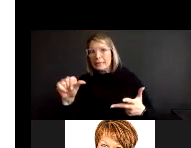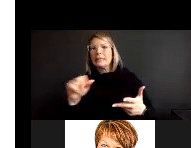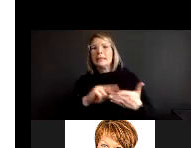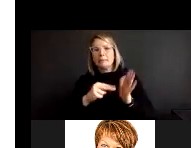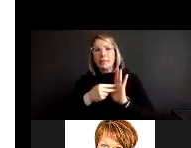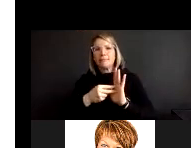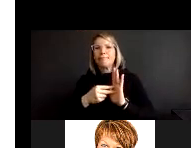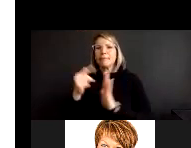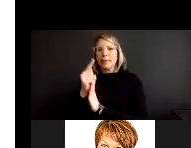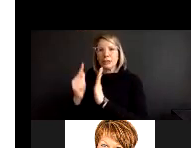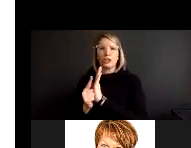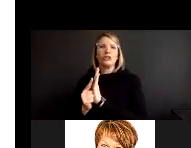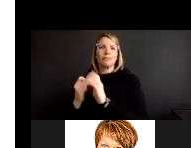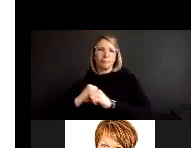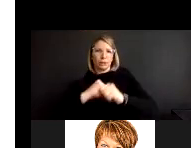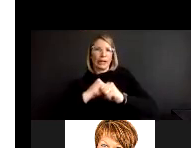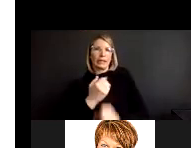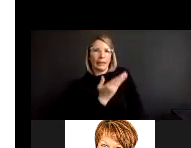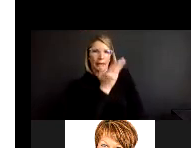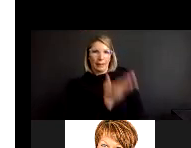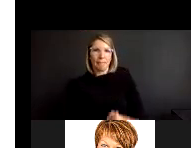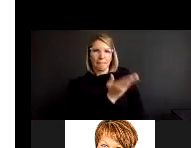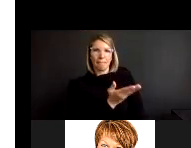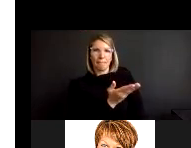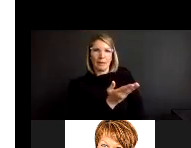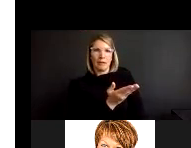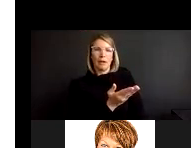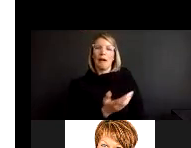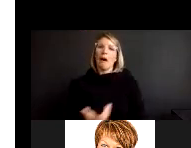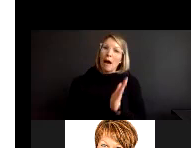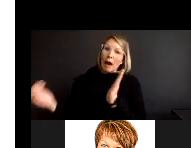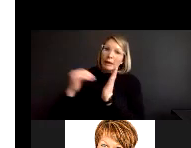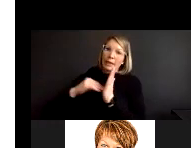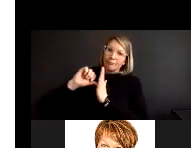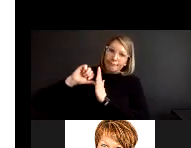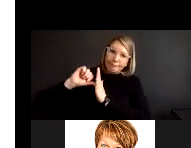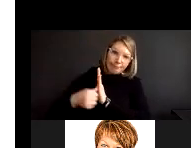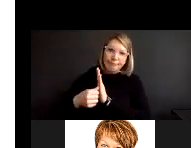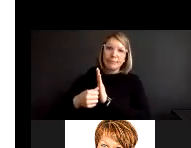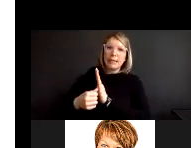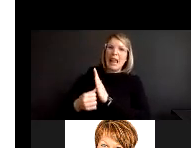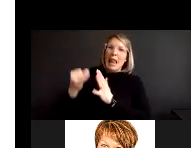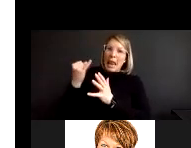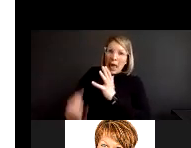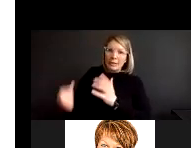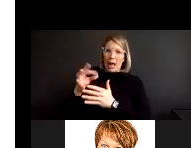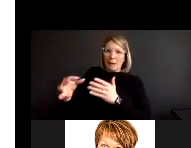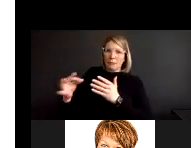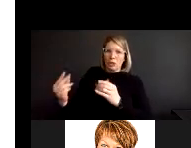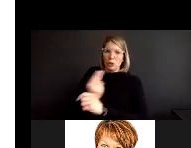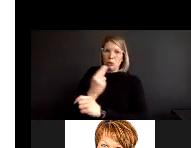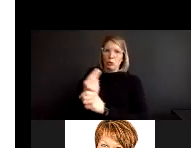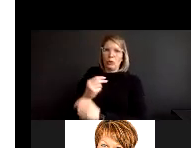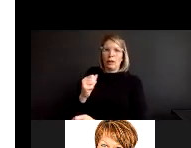mentioned, because it's an act of last resort, we're always looking to work ourselves out of a job with adult protection. And